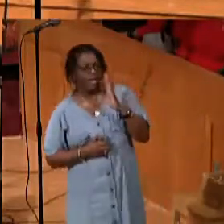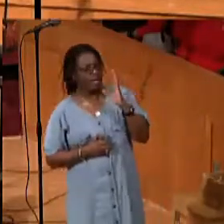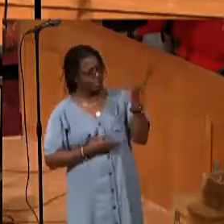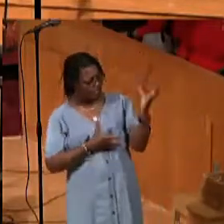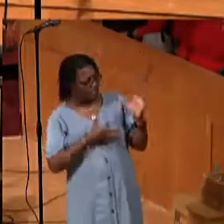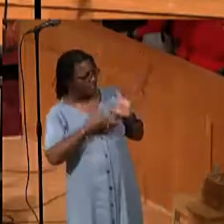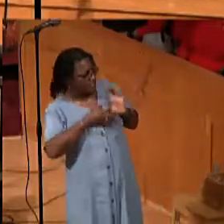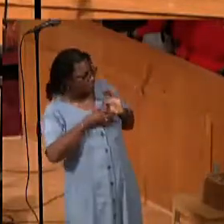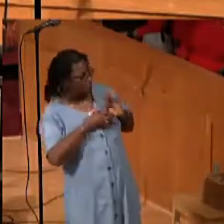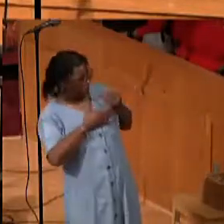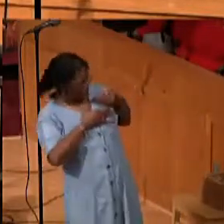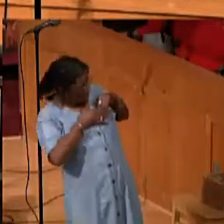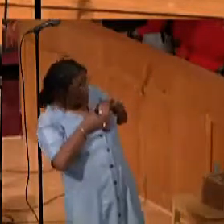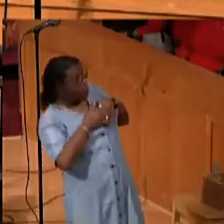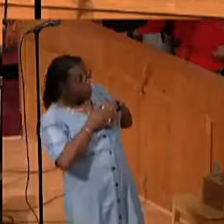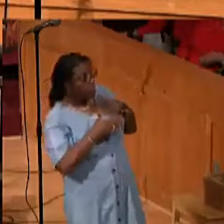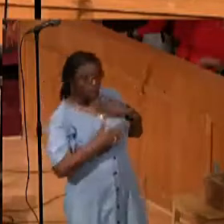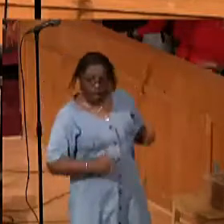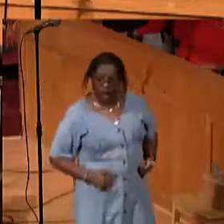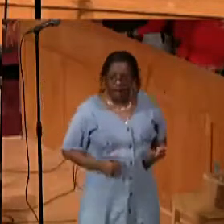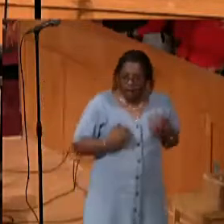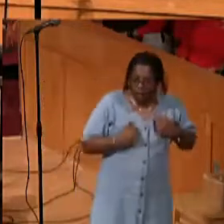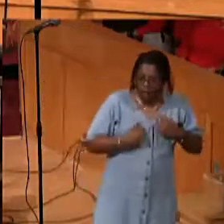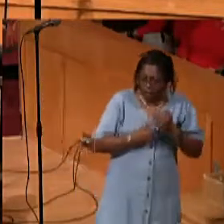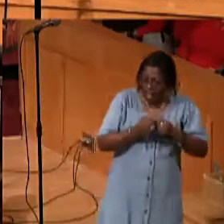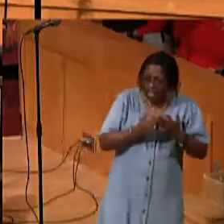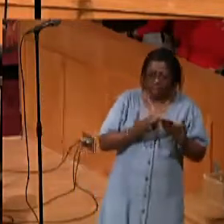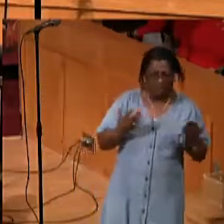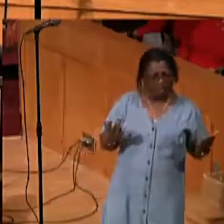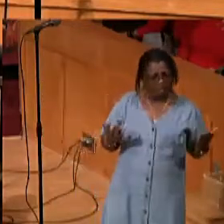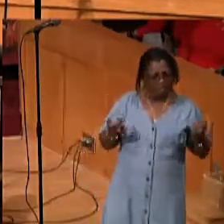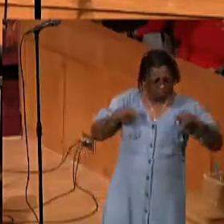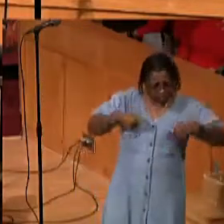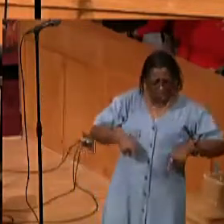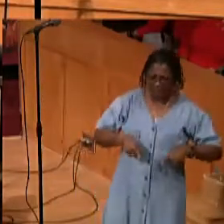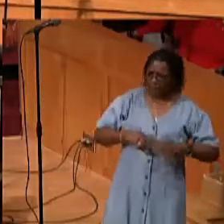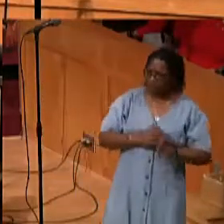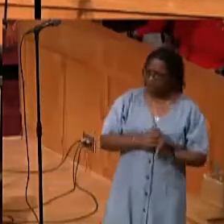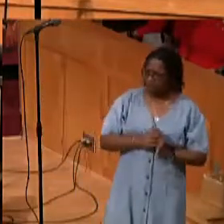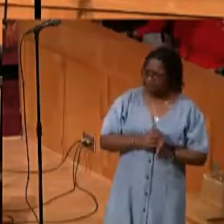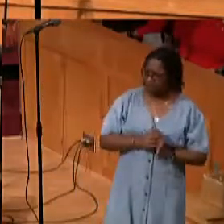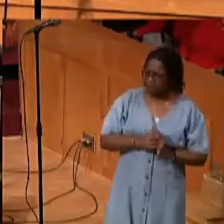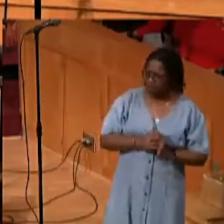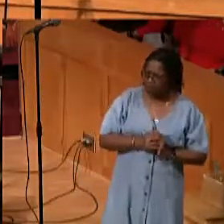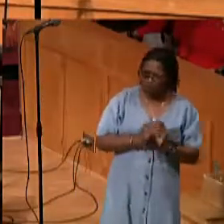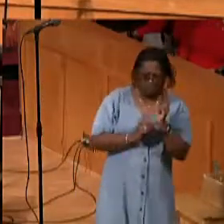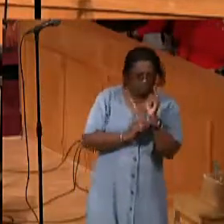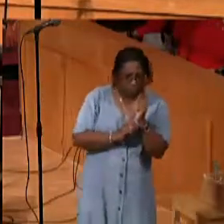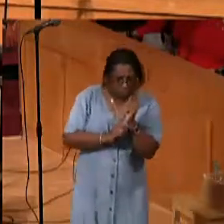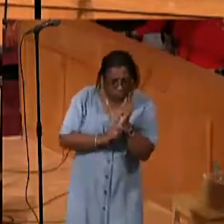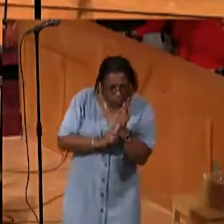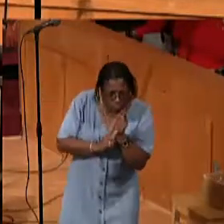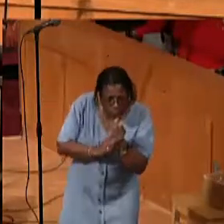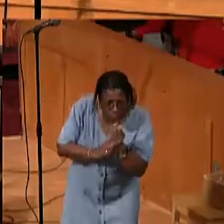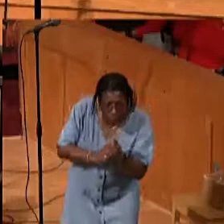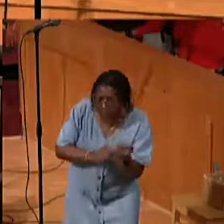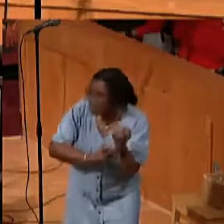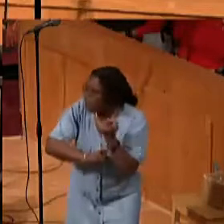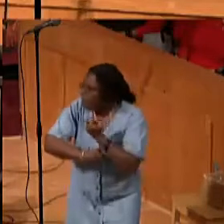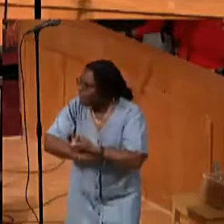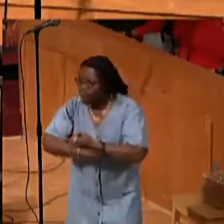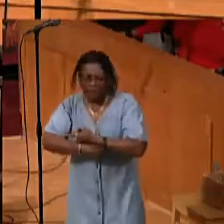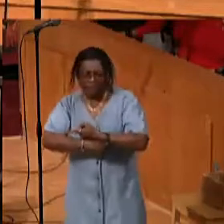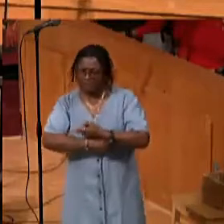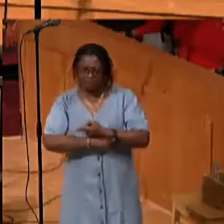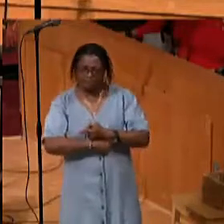so much so that every step amen, every step you take, every moment of the day, Sarah, something ought